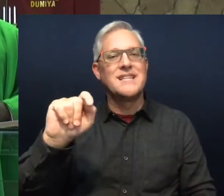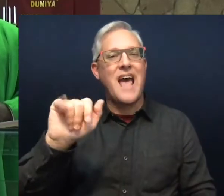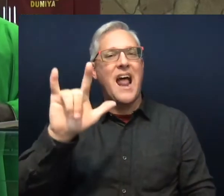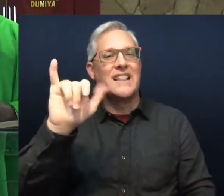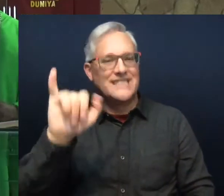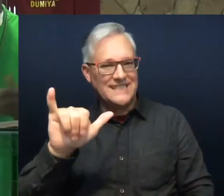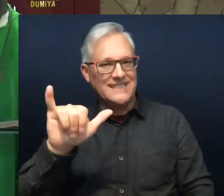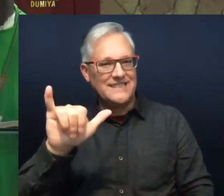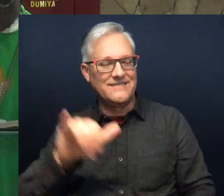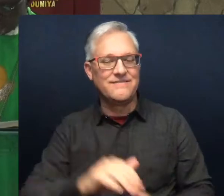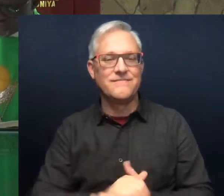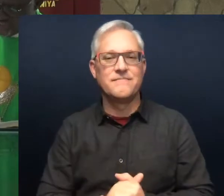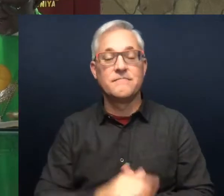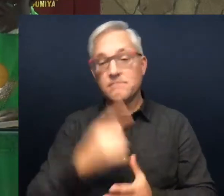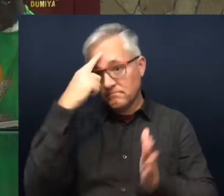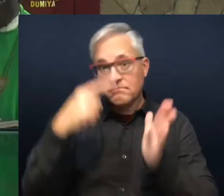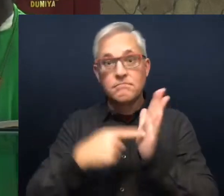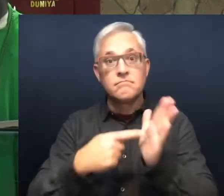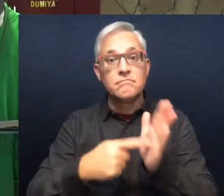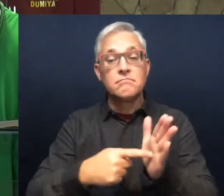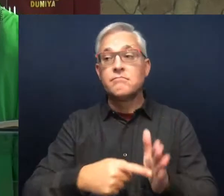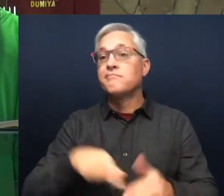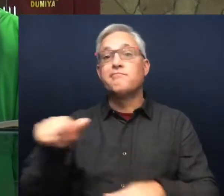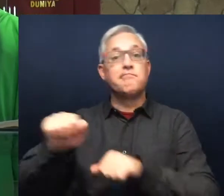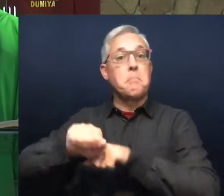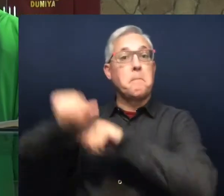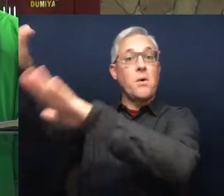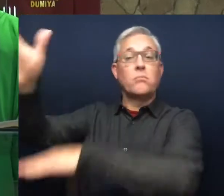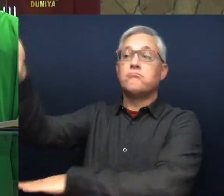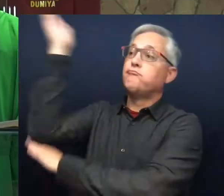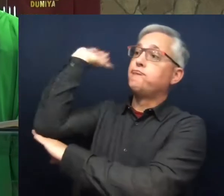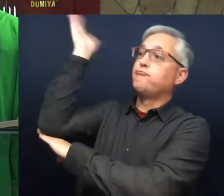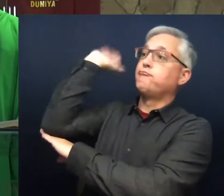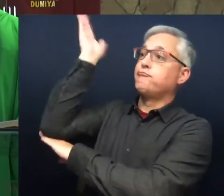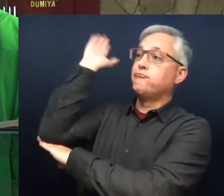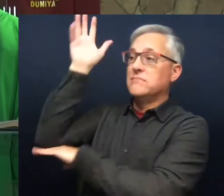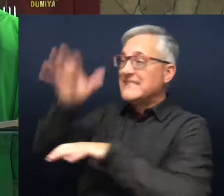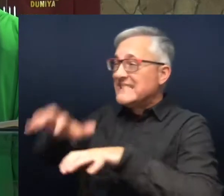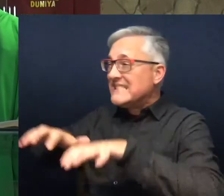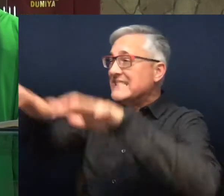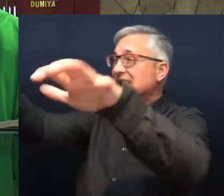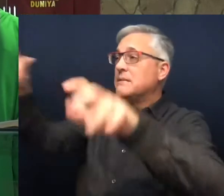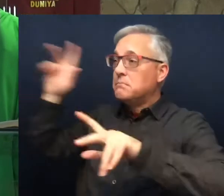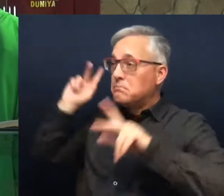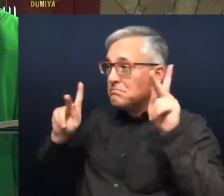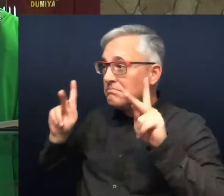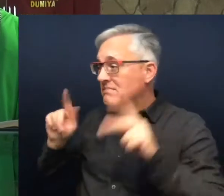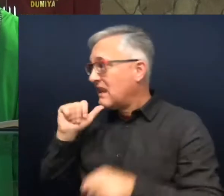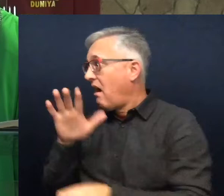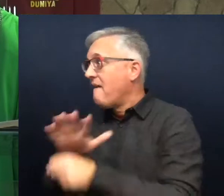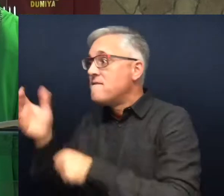example, when there was not enough food for the crowd that was gathered, he turned